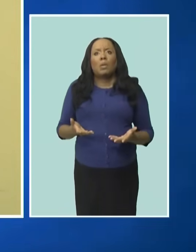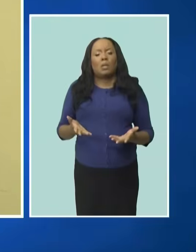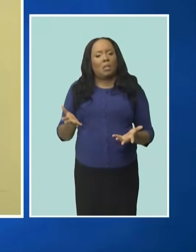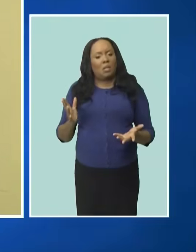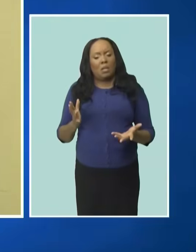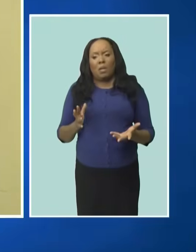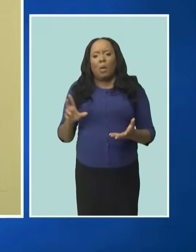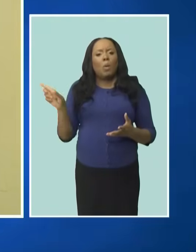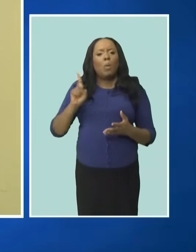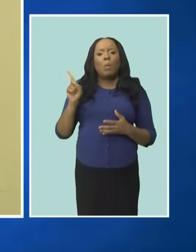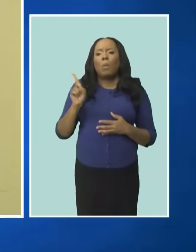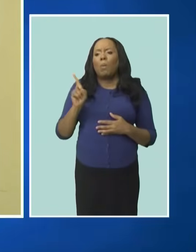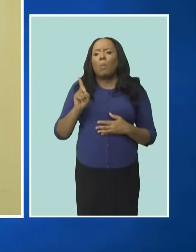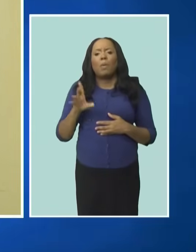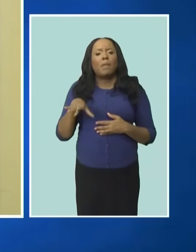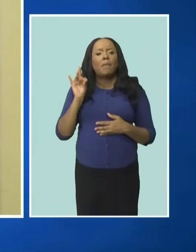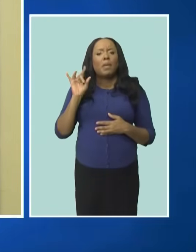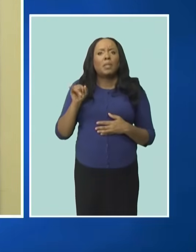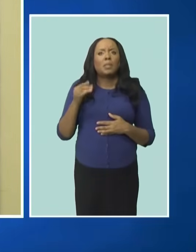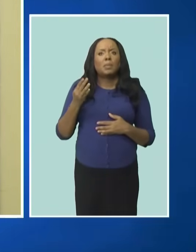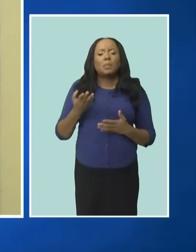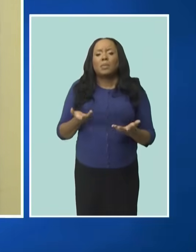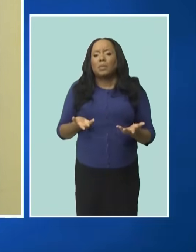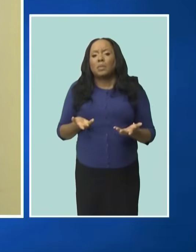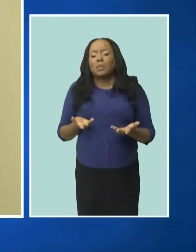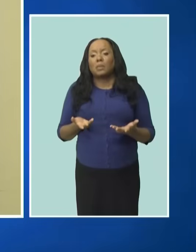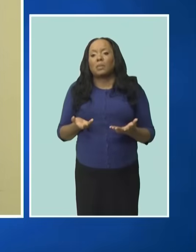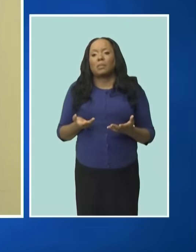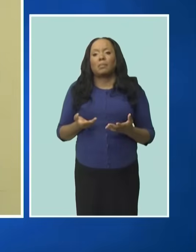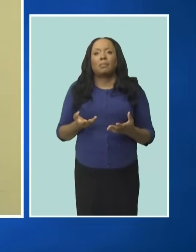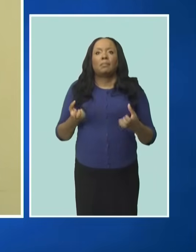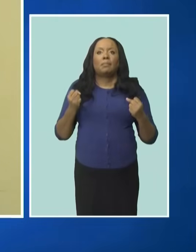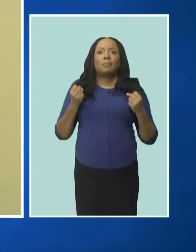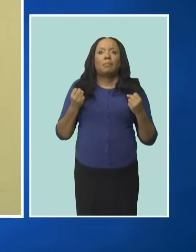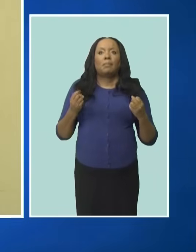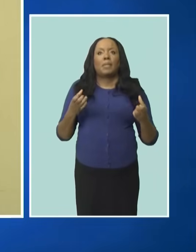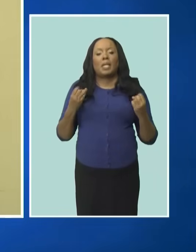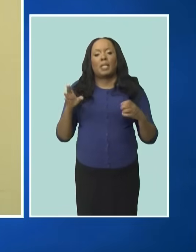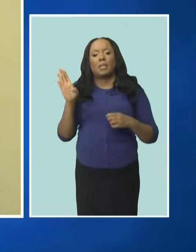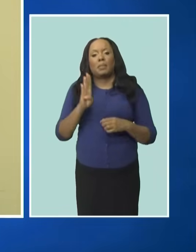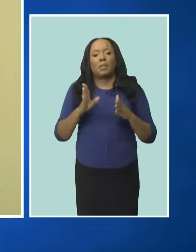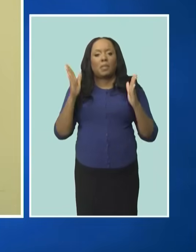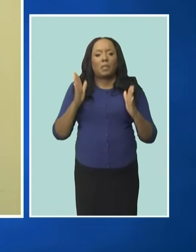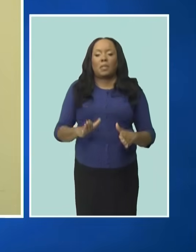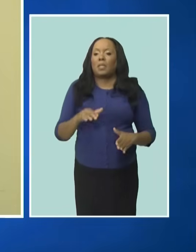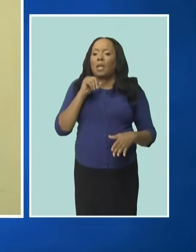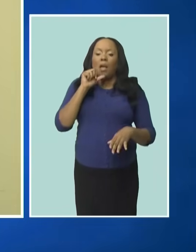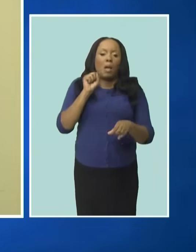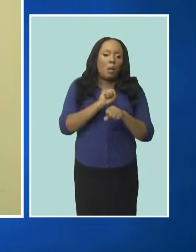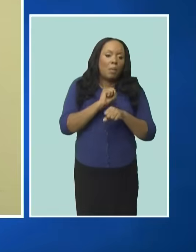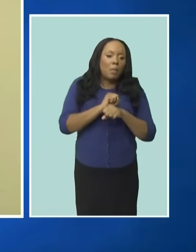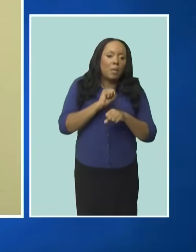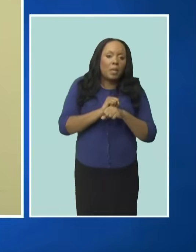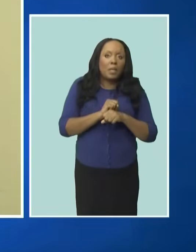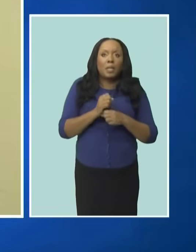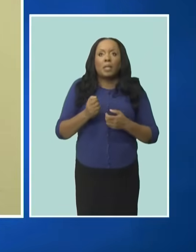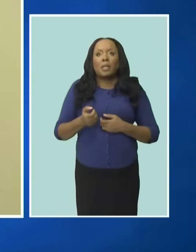reside here. There's no secret that many Barbadians are either unemployed